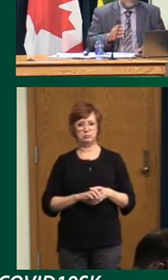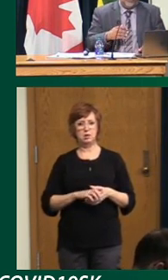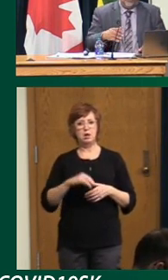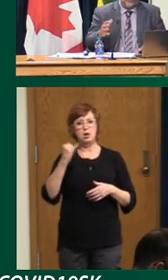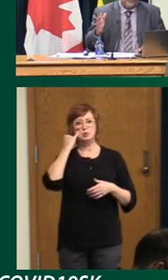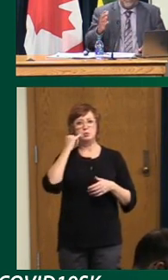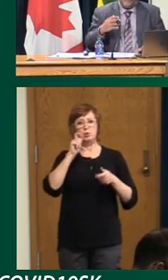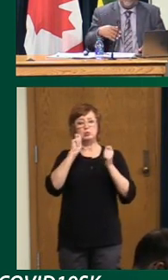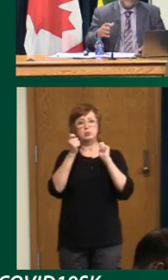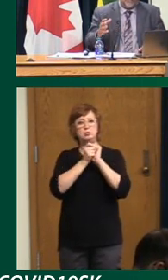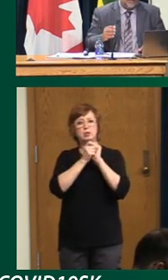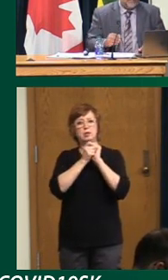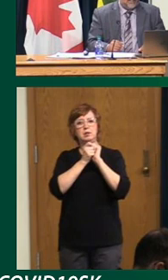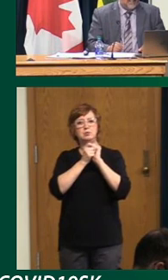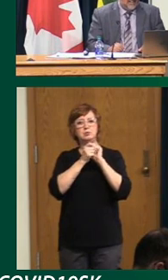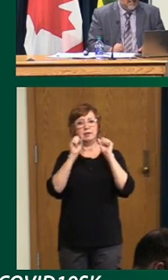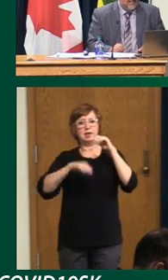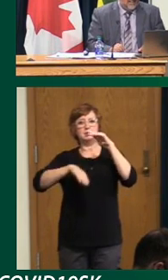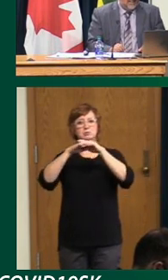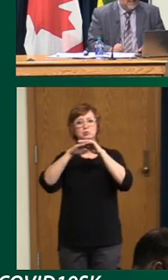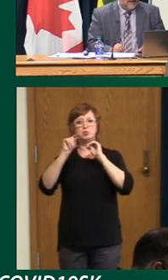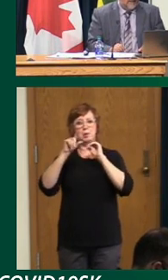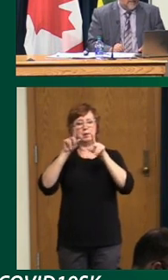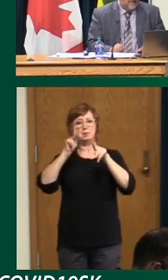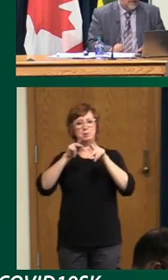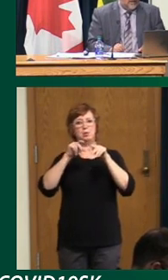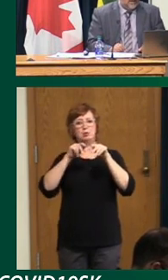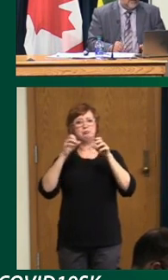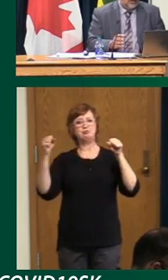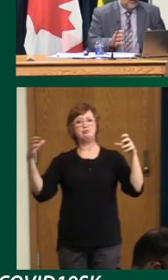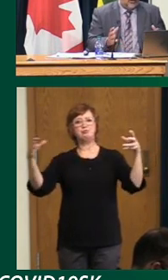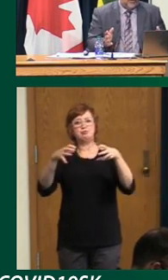20, we would rapidly start escalating.